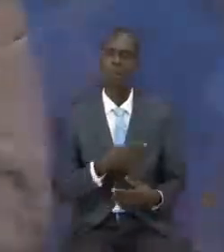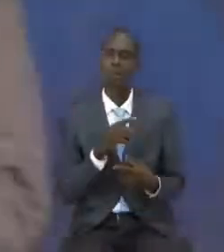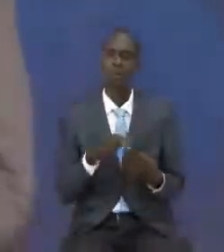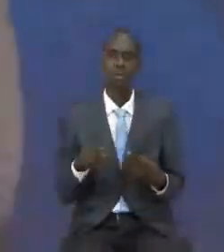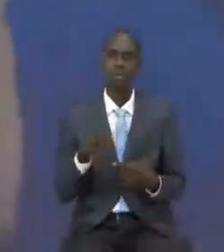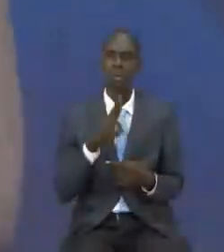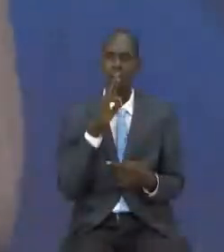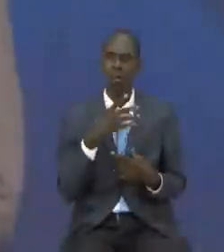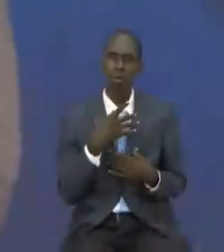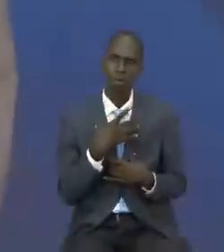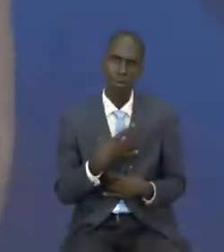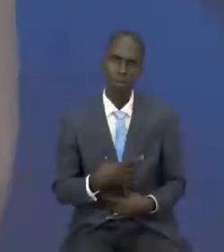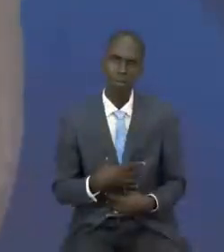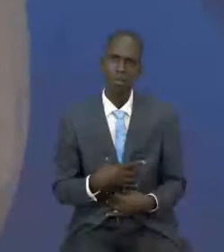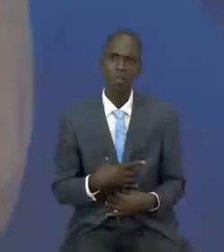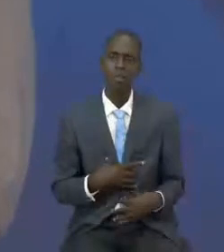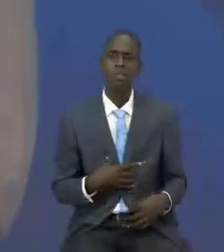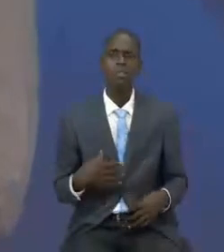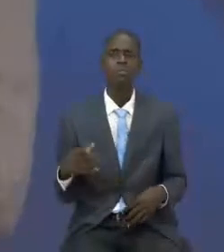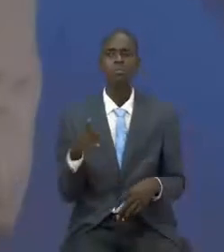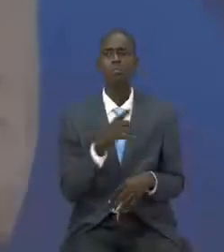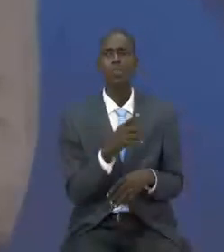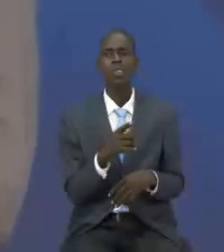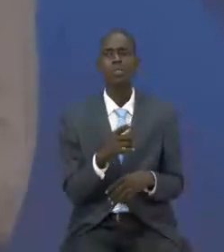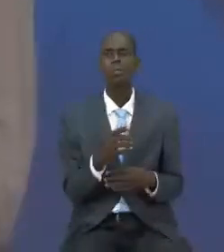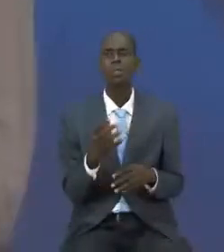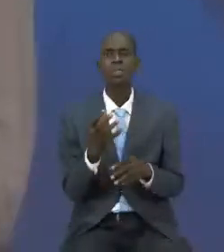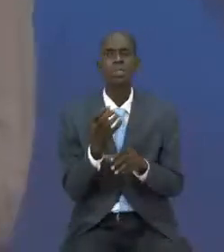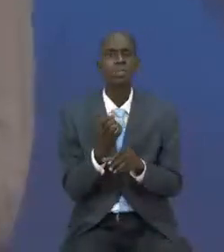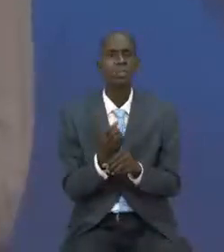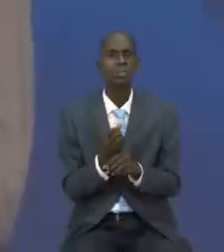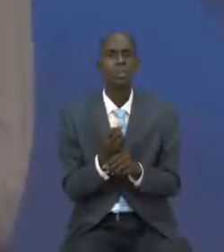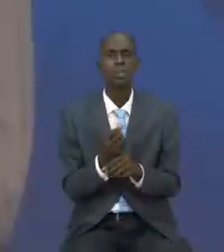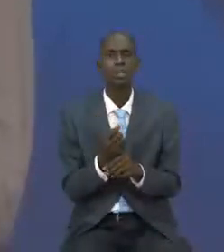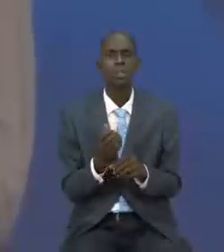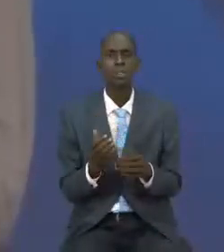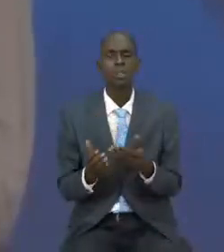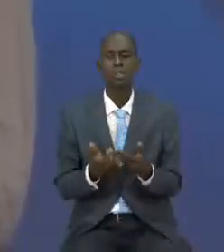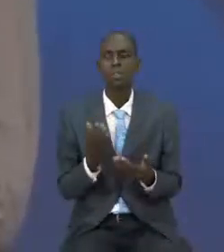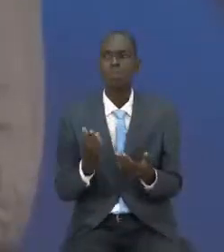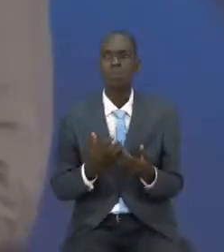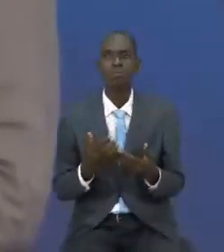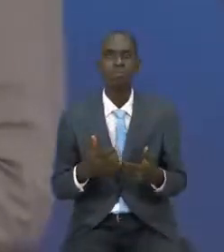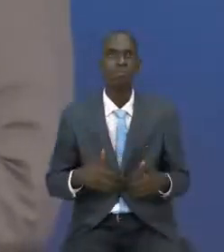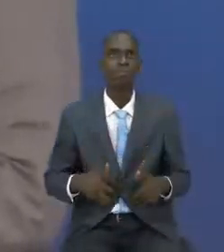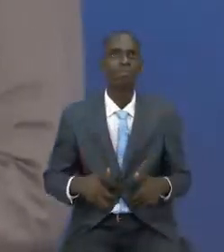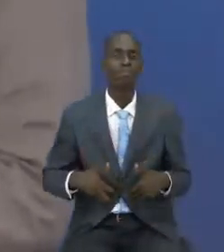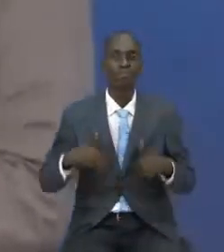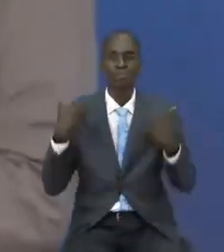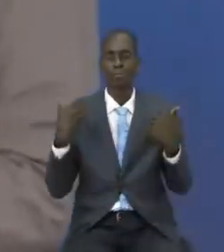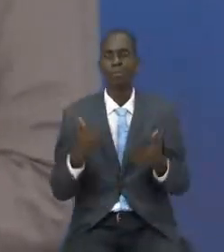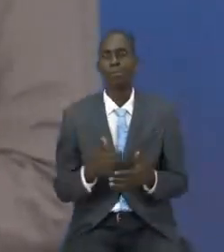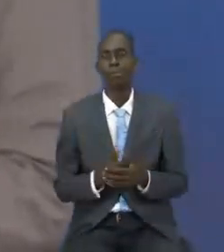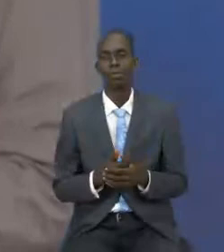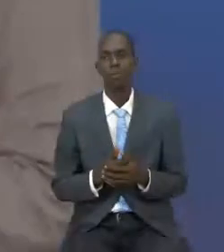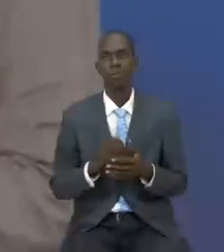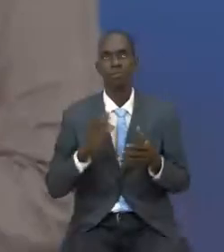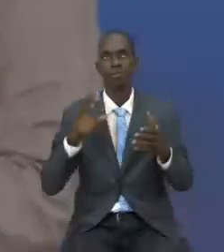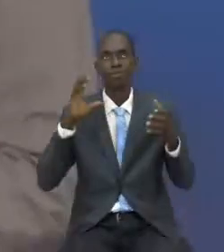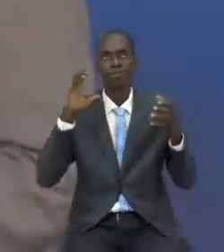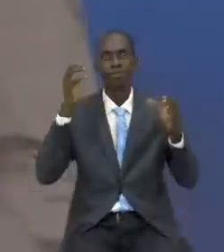hungry, they get easily infuriated, angry,